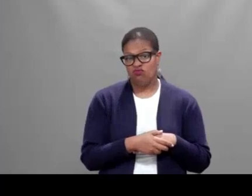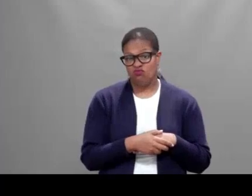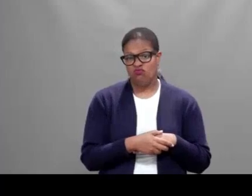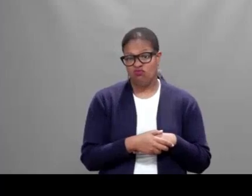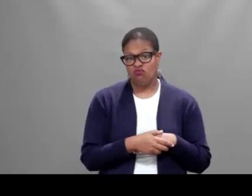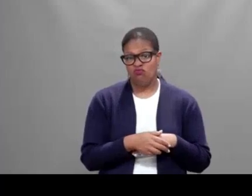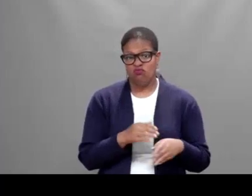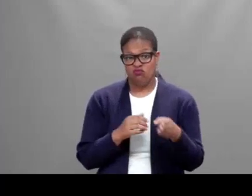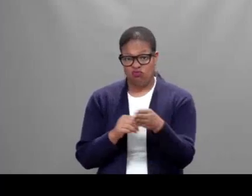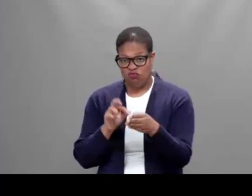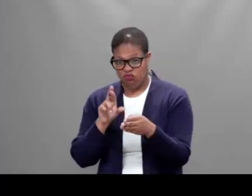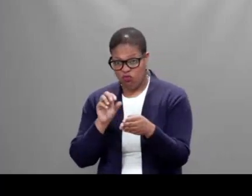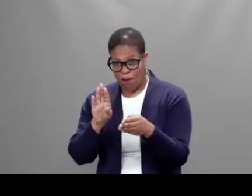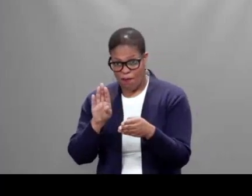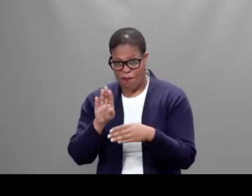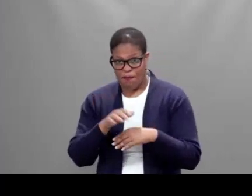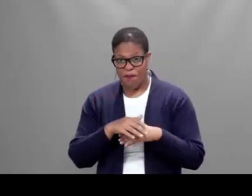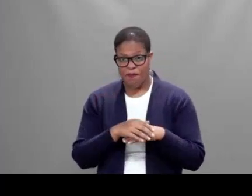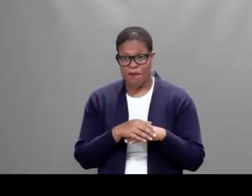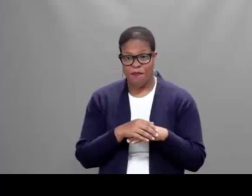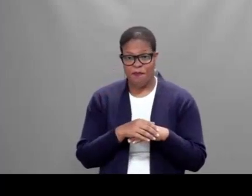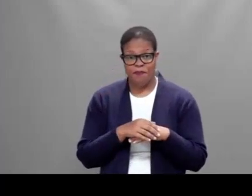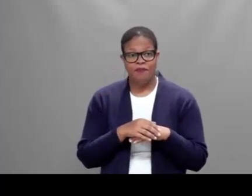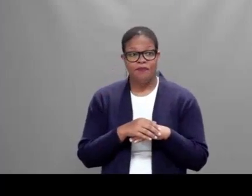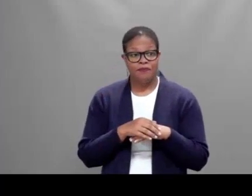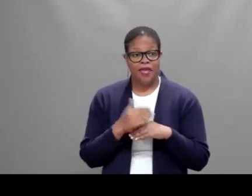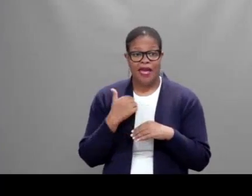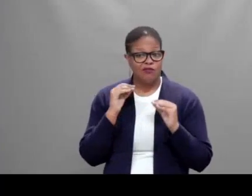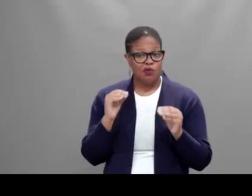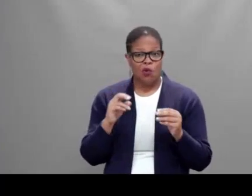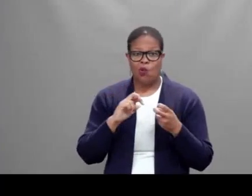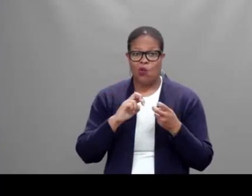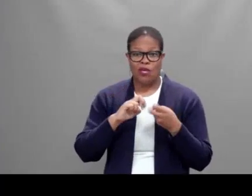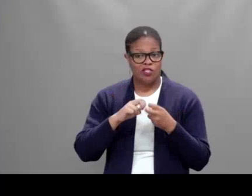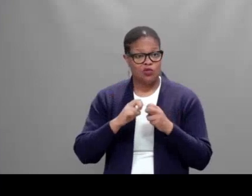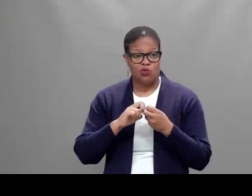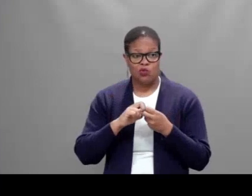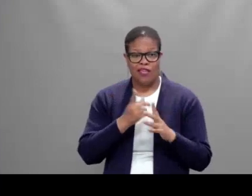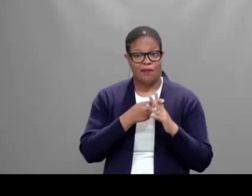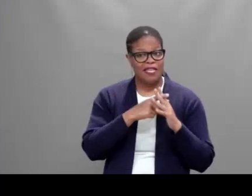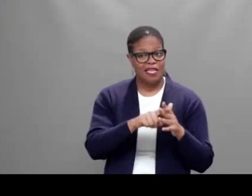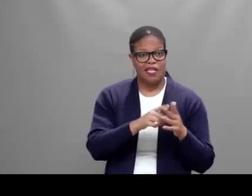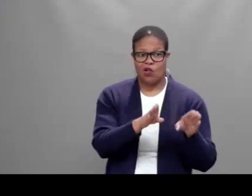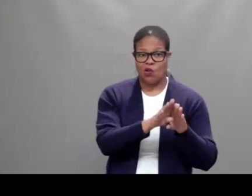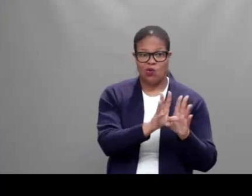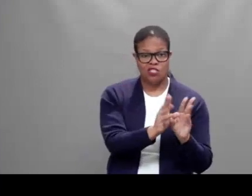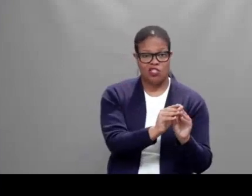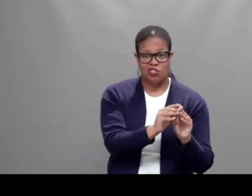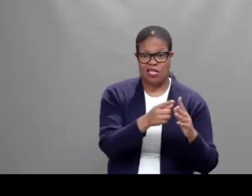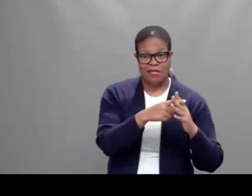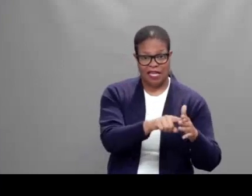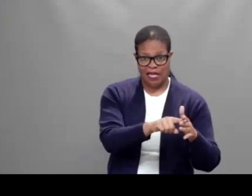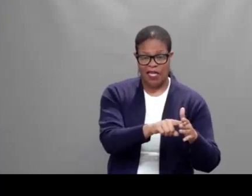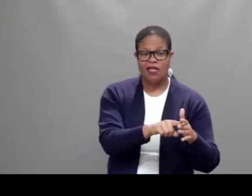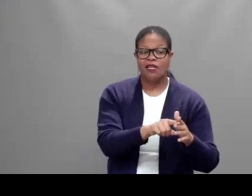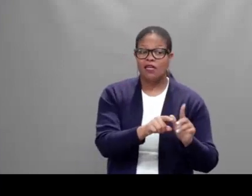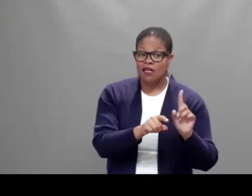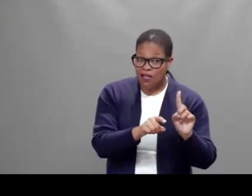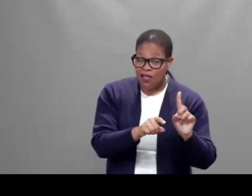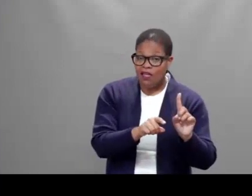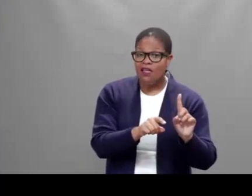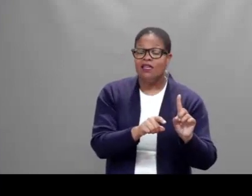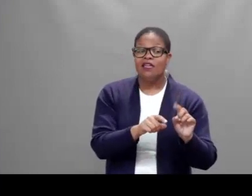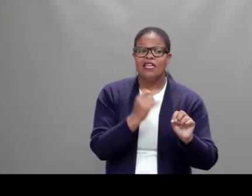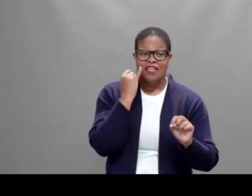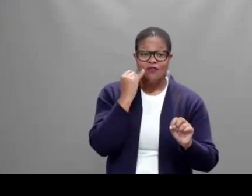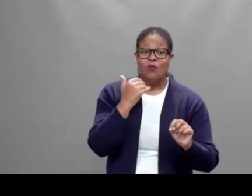Any comments? Yes. I have no issue with it being at the beginning, as long as we have somewhat